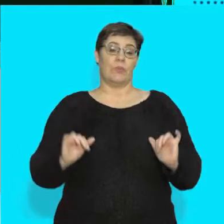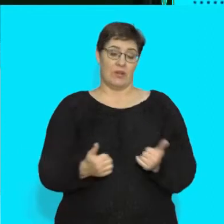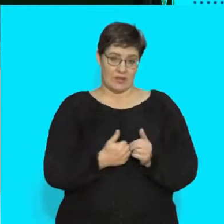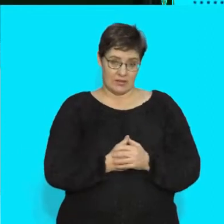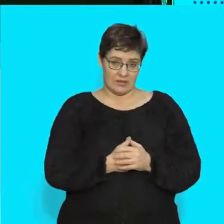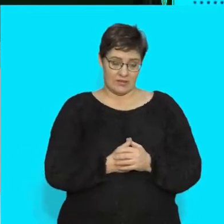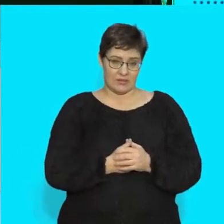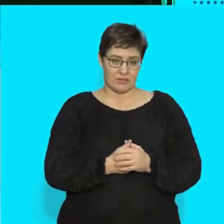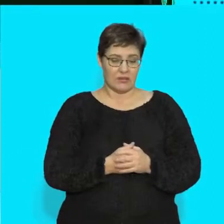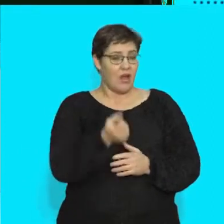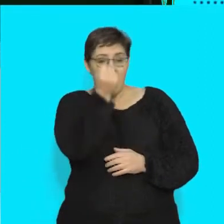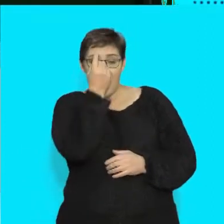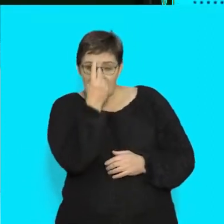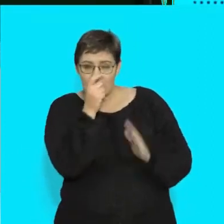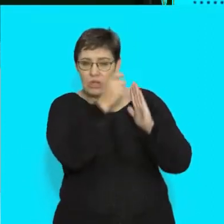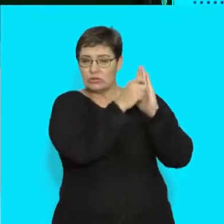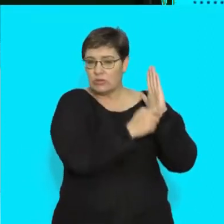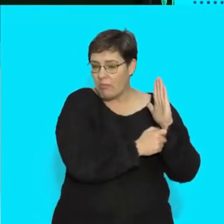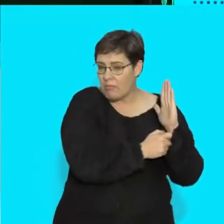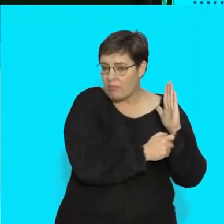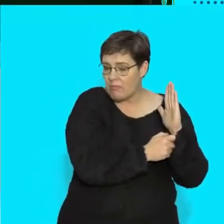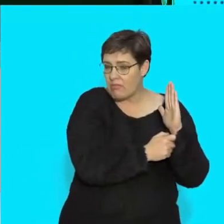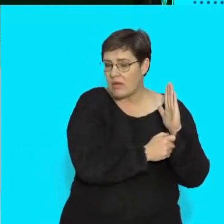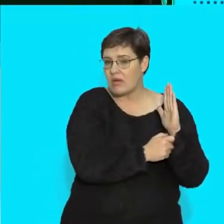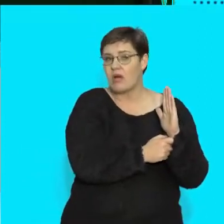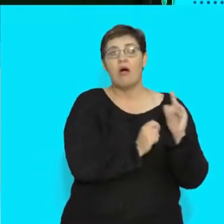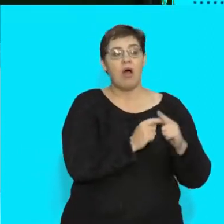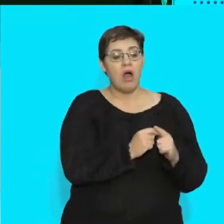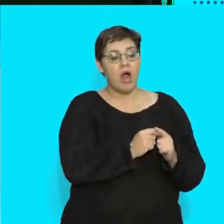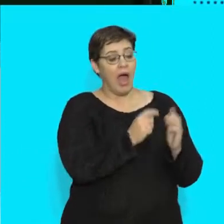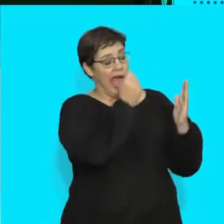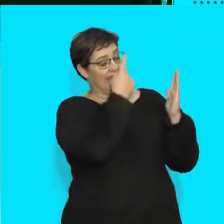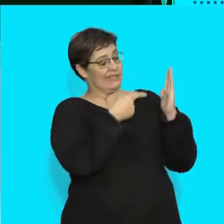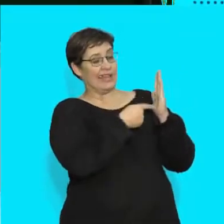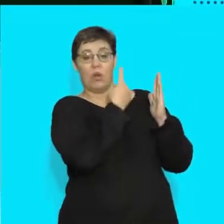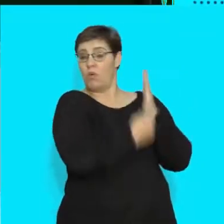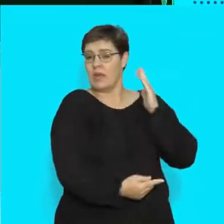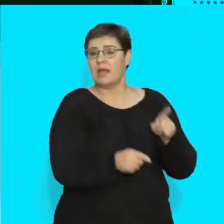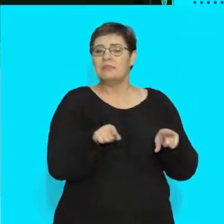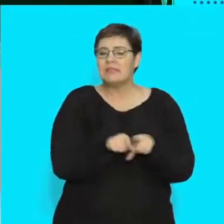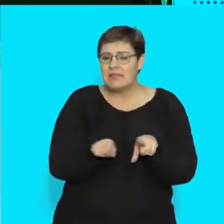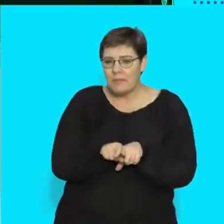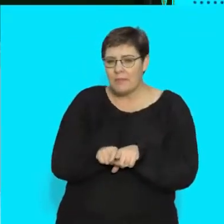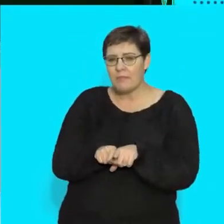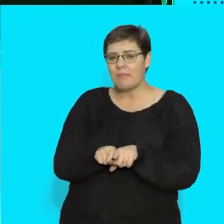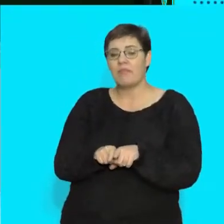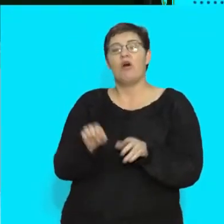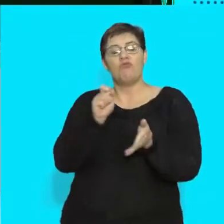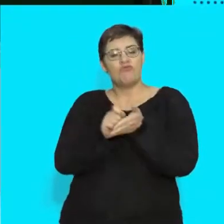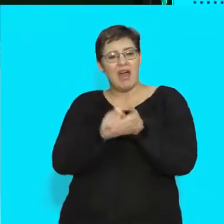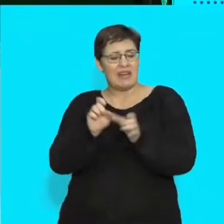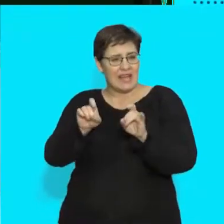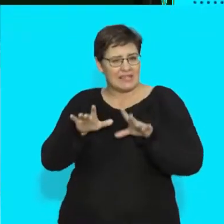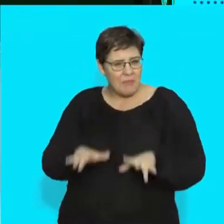are familiar with the terms. Are you familiar with the terminology? Not only to be able to understand, but remember you are going to